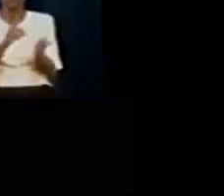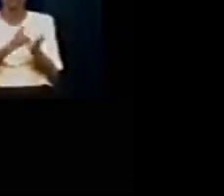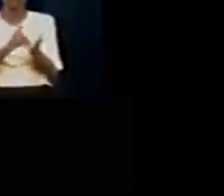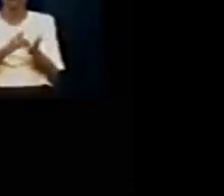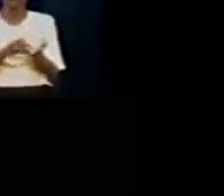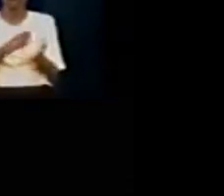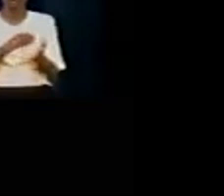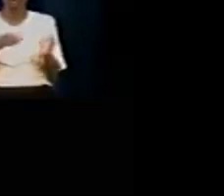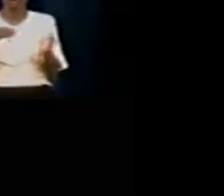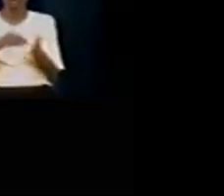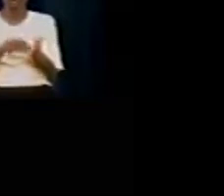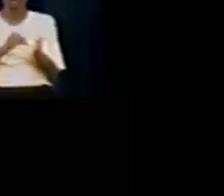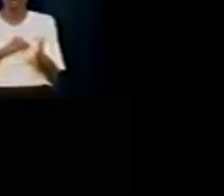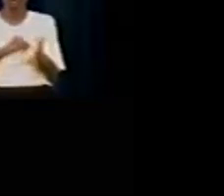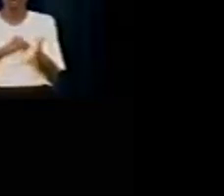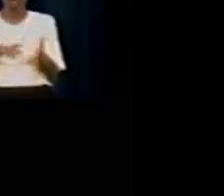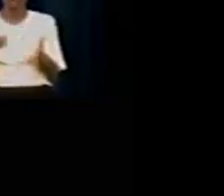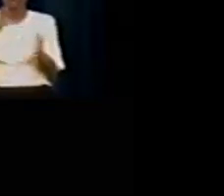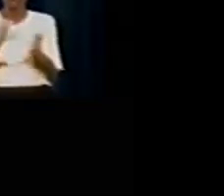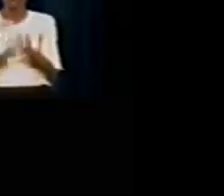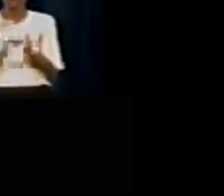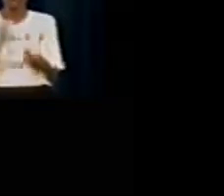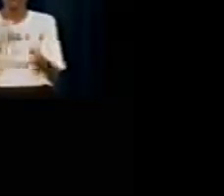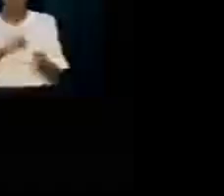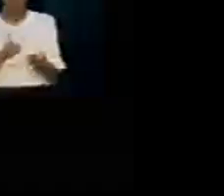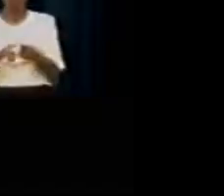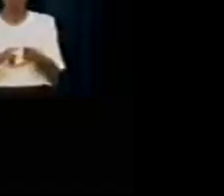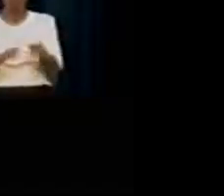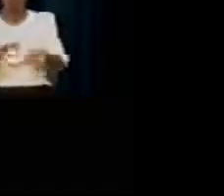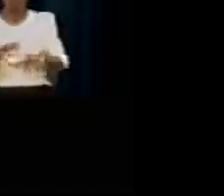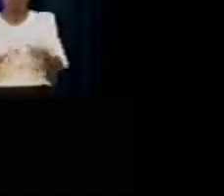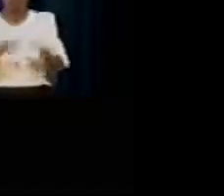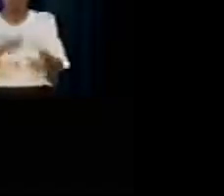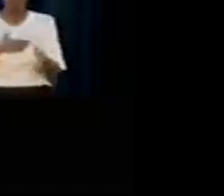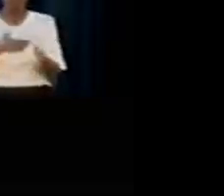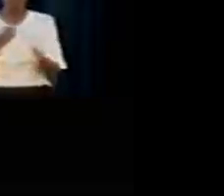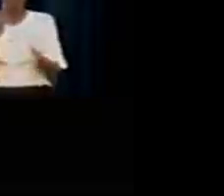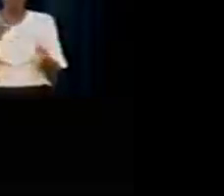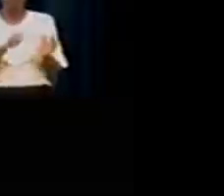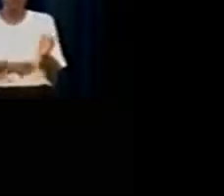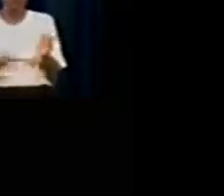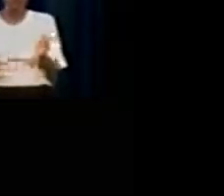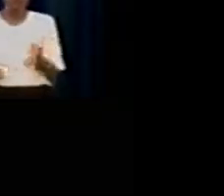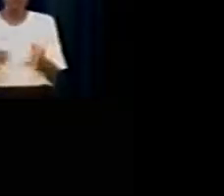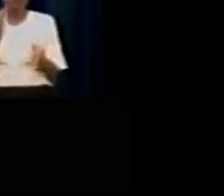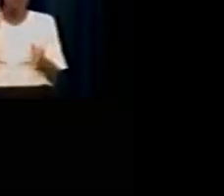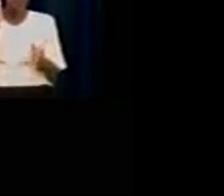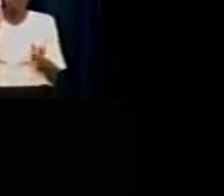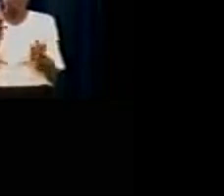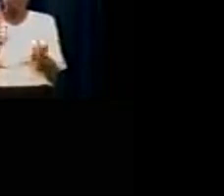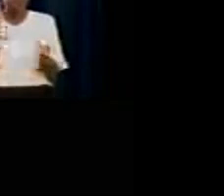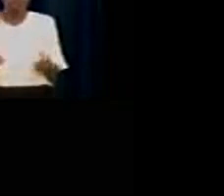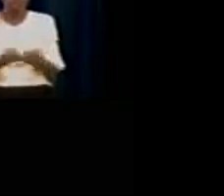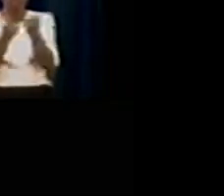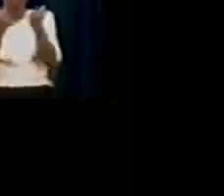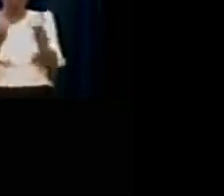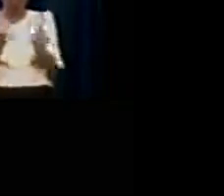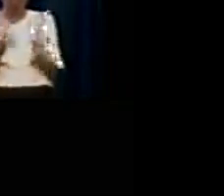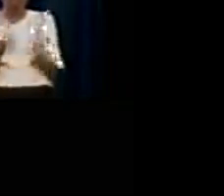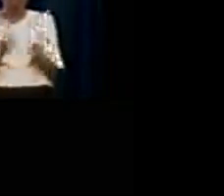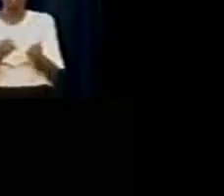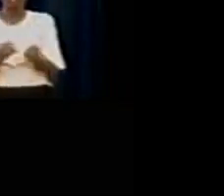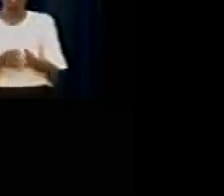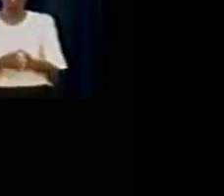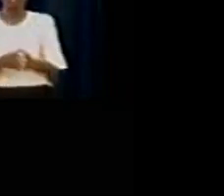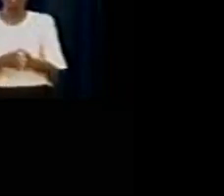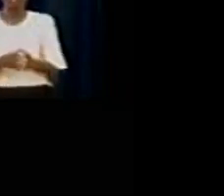I want to touch each other as if ah I don't want to listen to some kind music or that but I keep believing God when